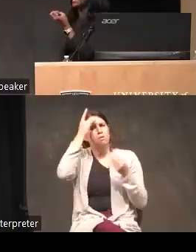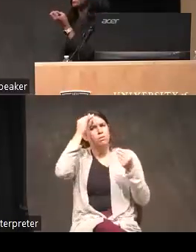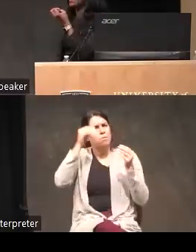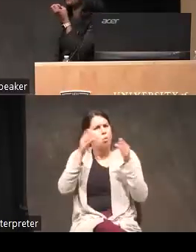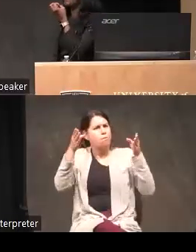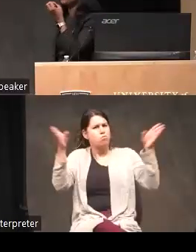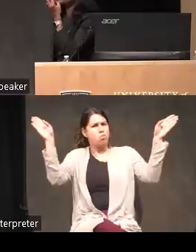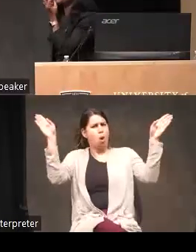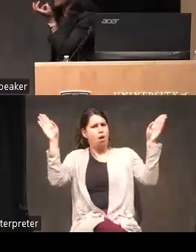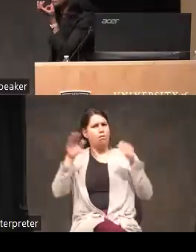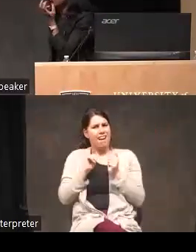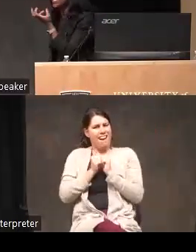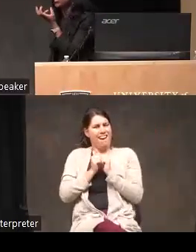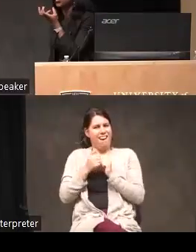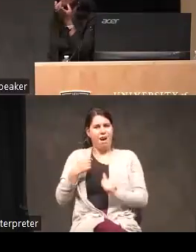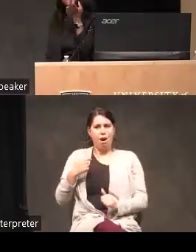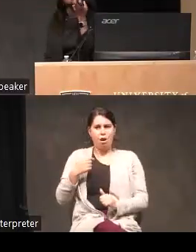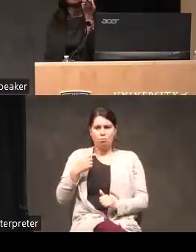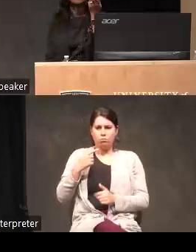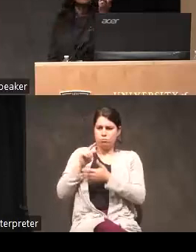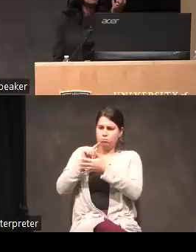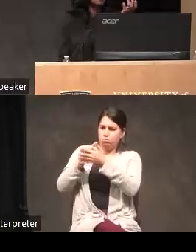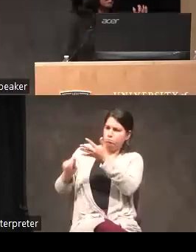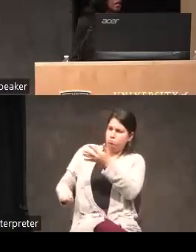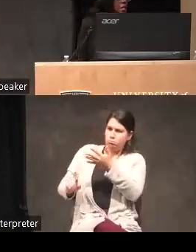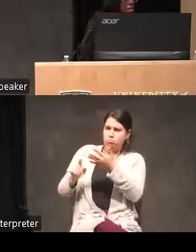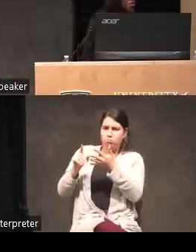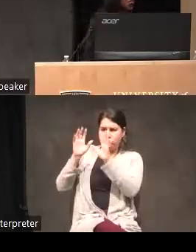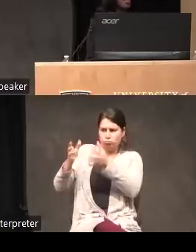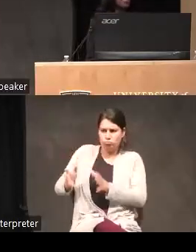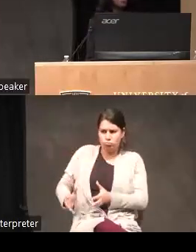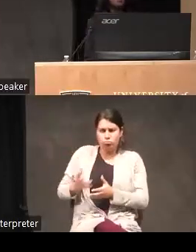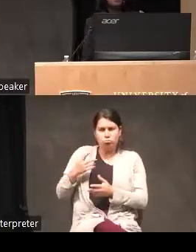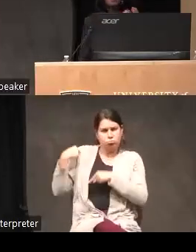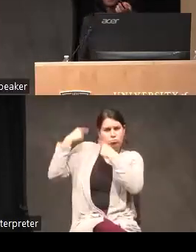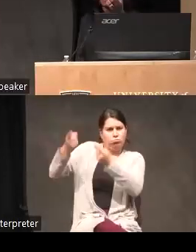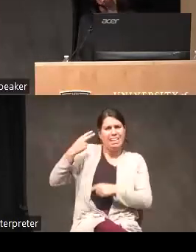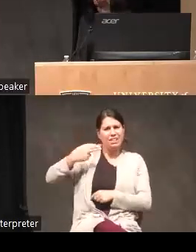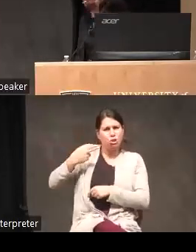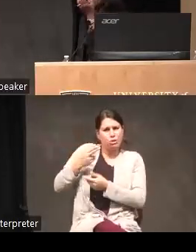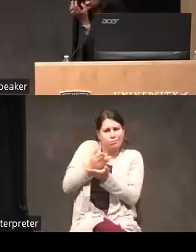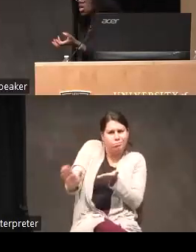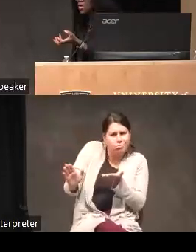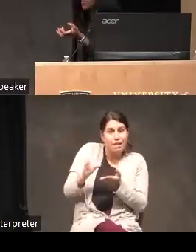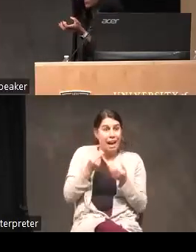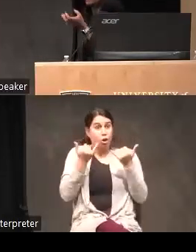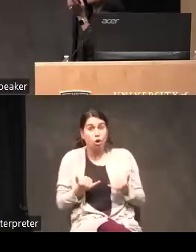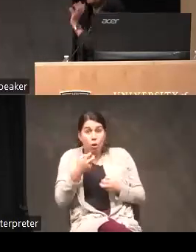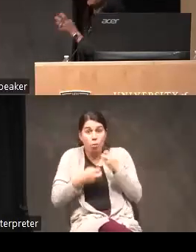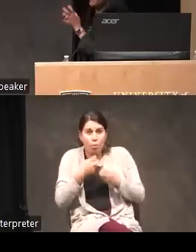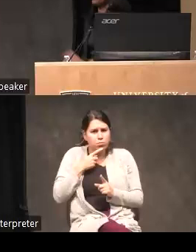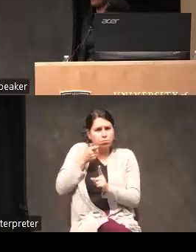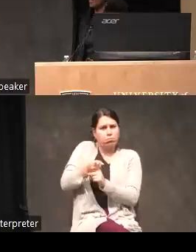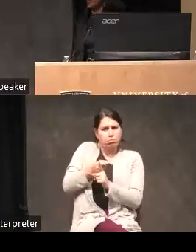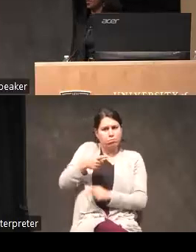broadly about the way in which some of the history and current problems